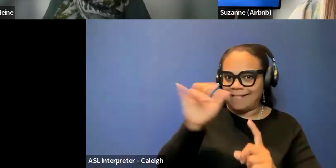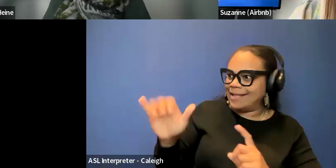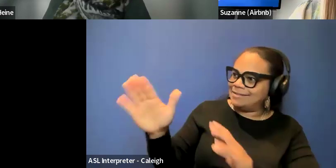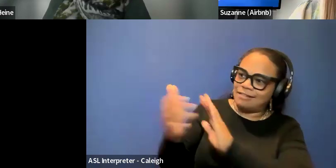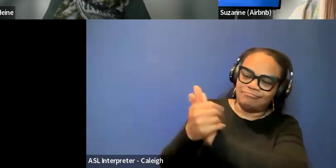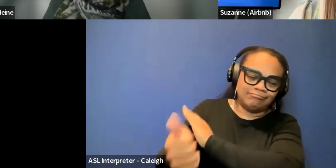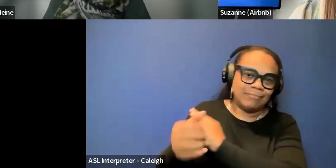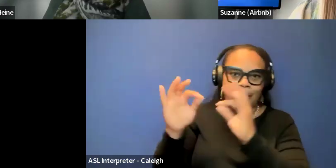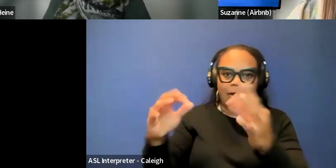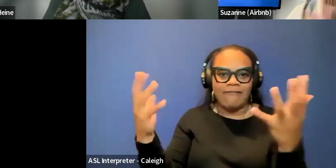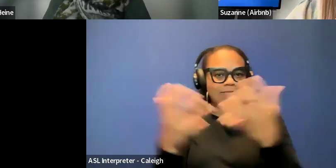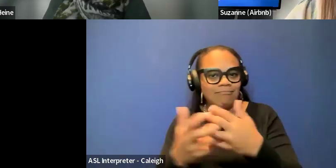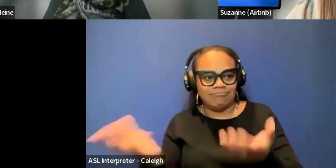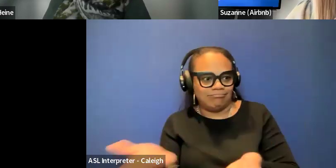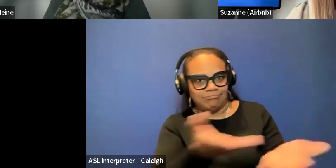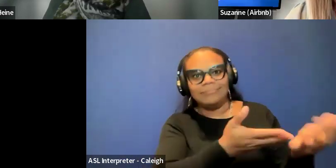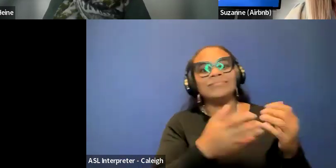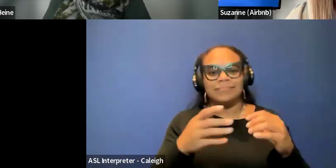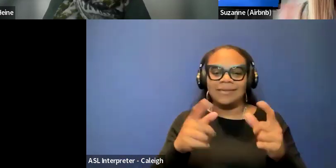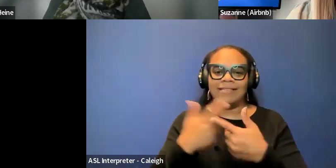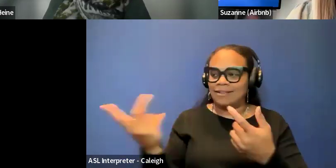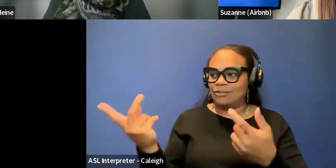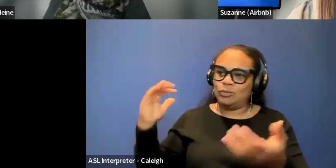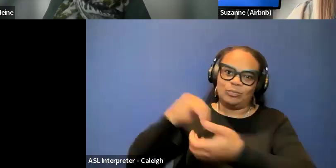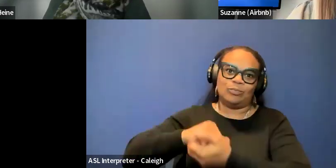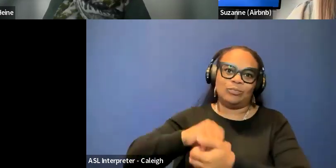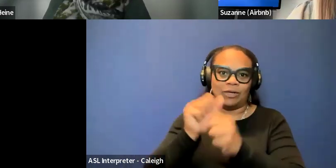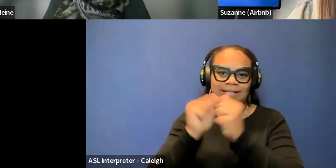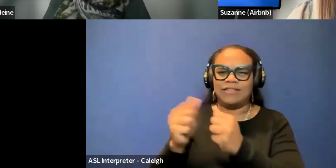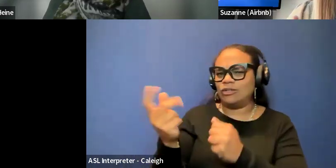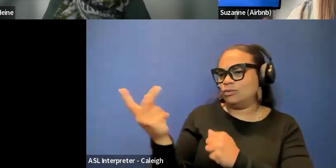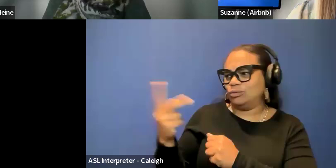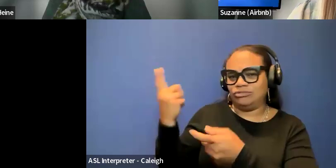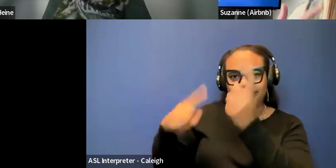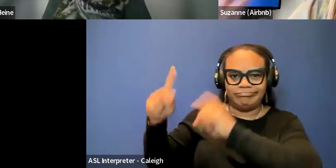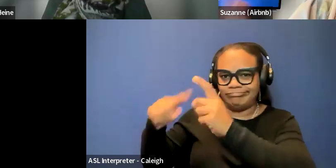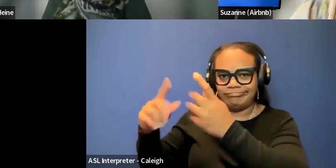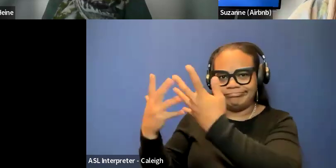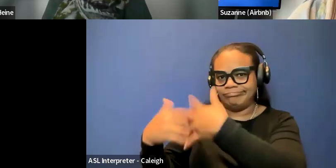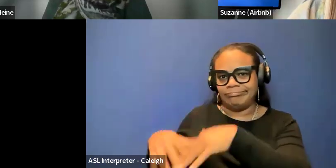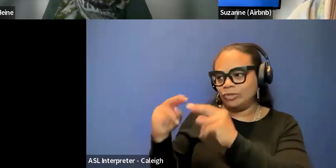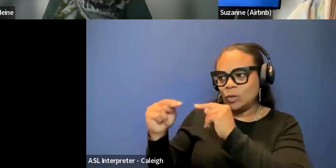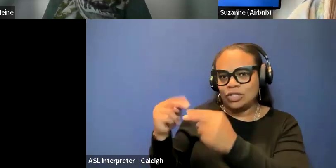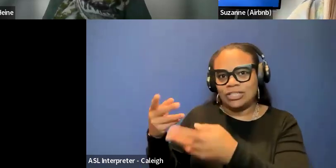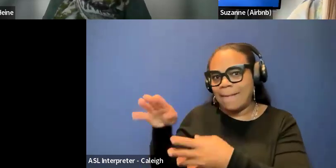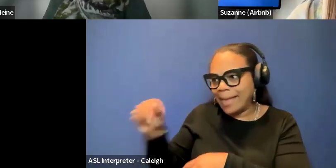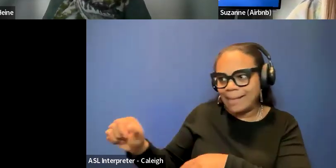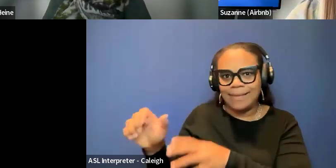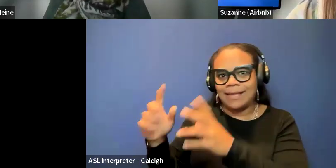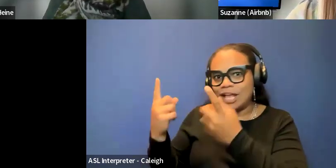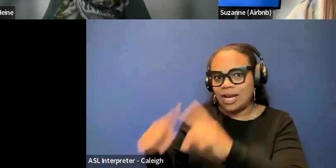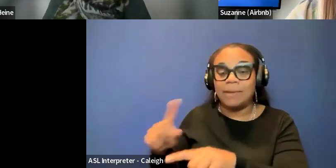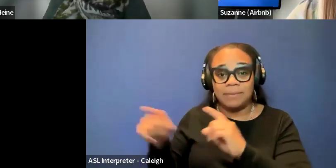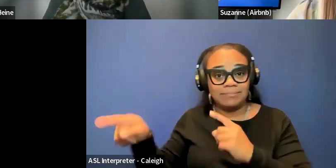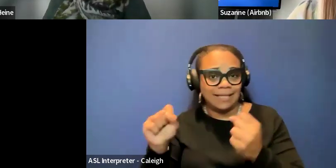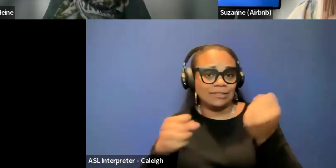is what they're very good at. And you can combine forces, you work out between yourselves the sort of payment agreement, but they can really